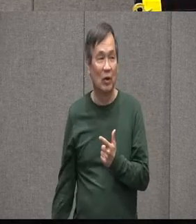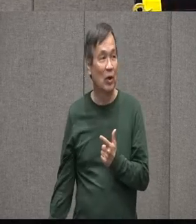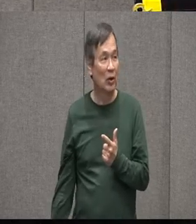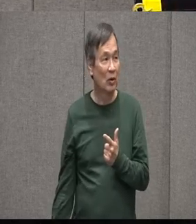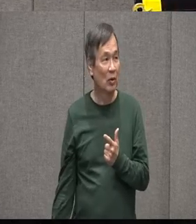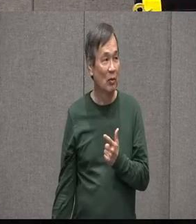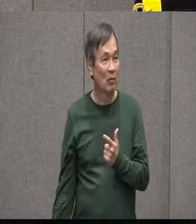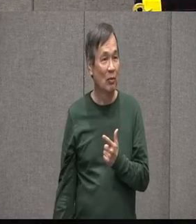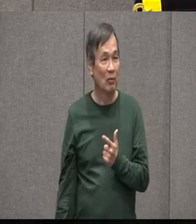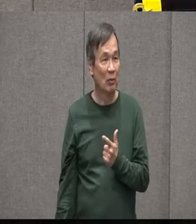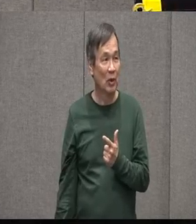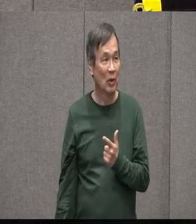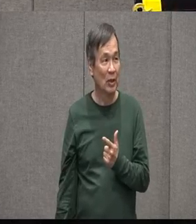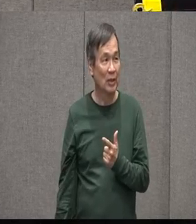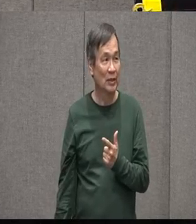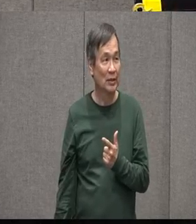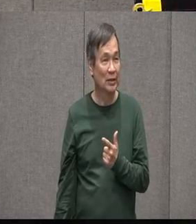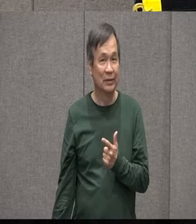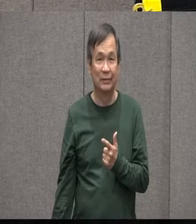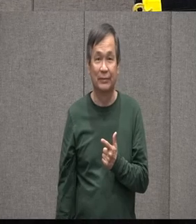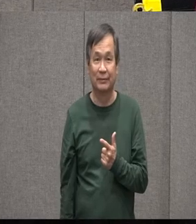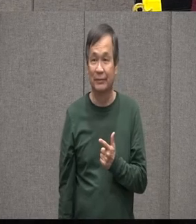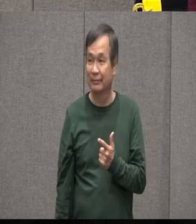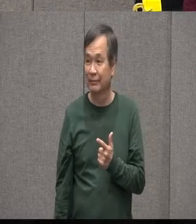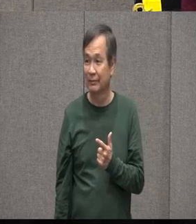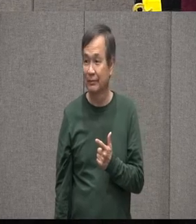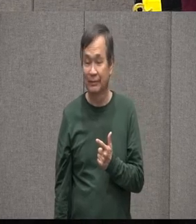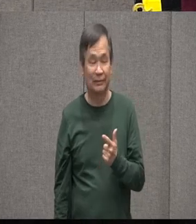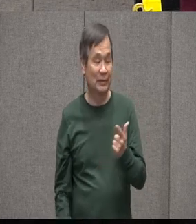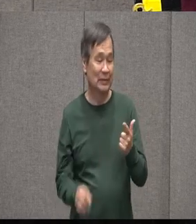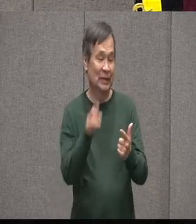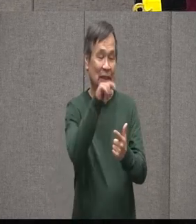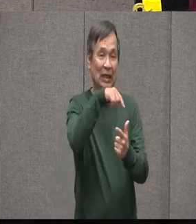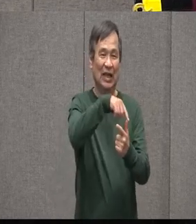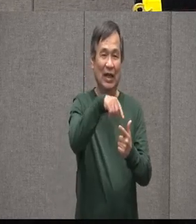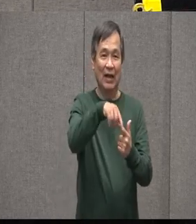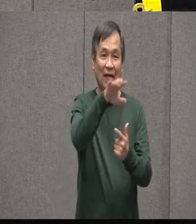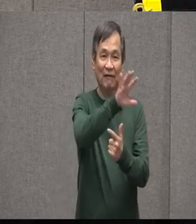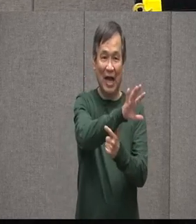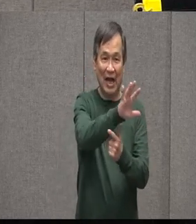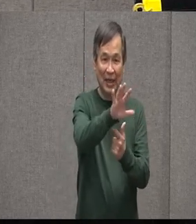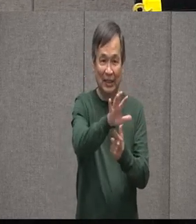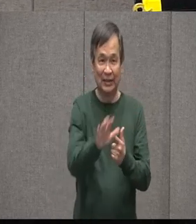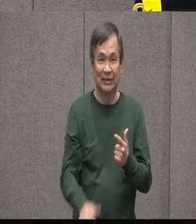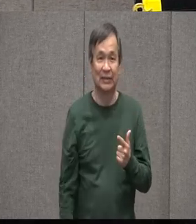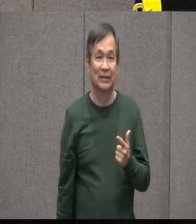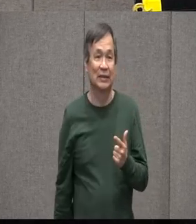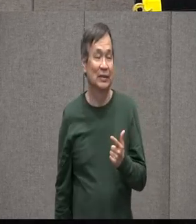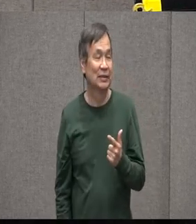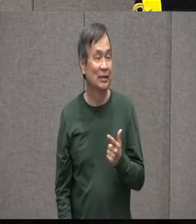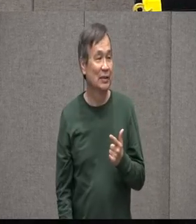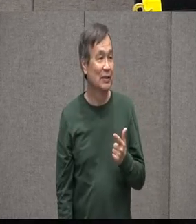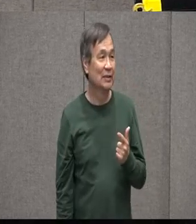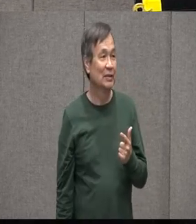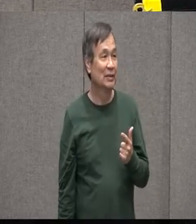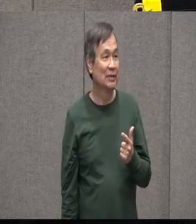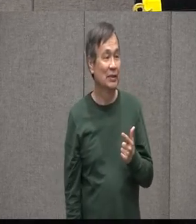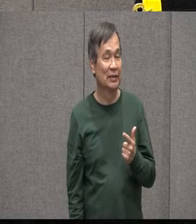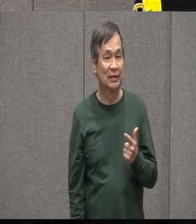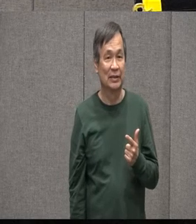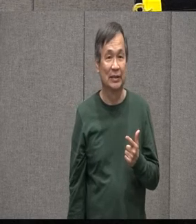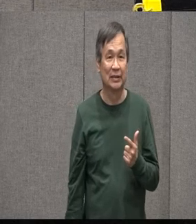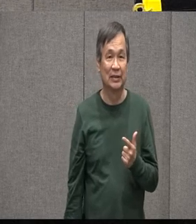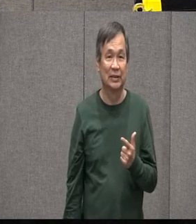I think I'll keep my fives again and I'll roll my other dice.